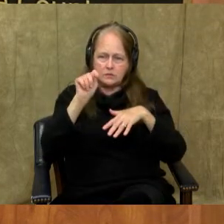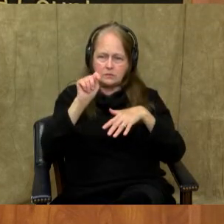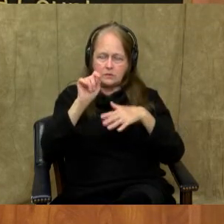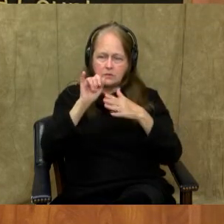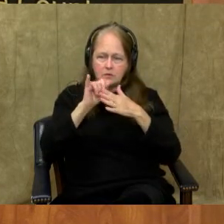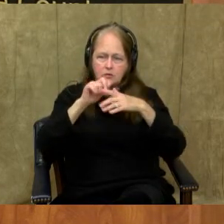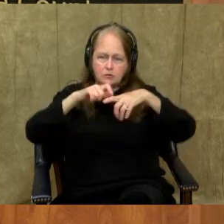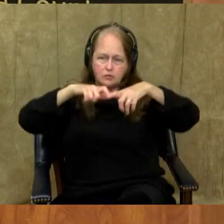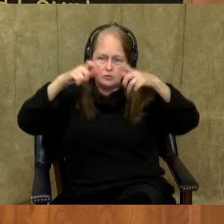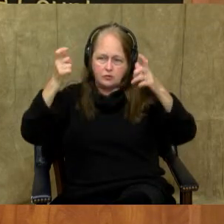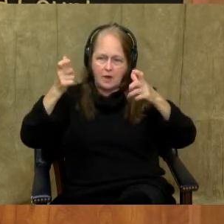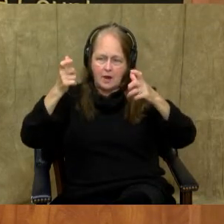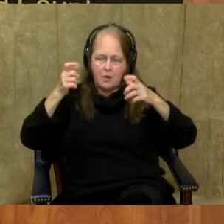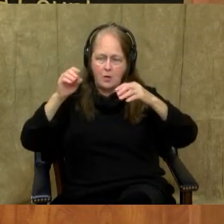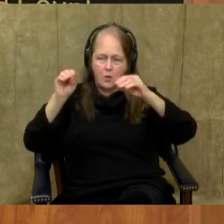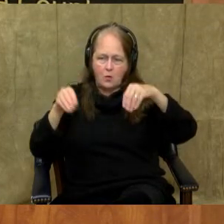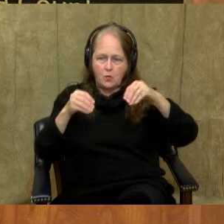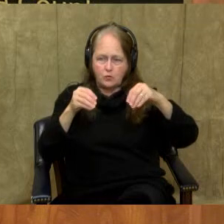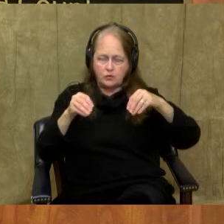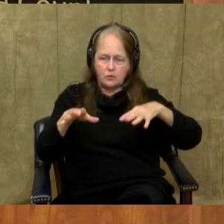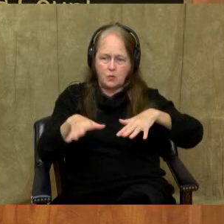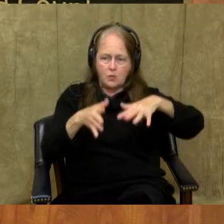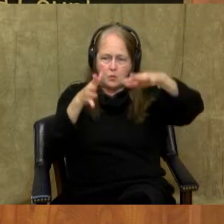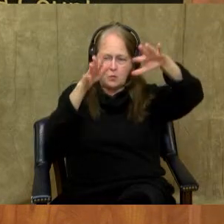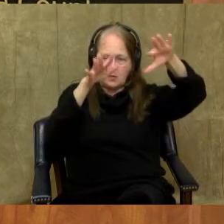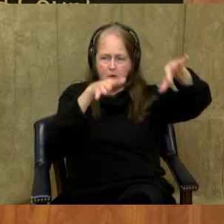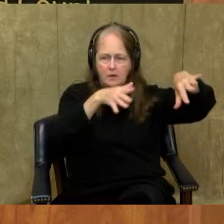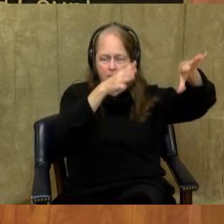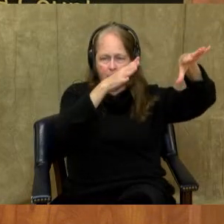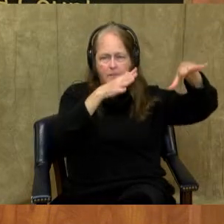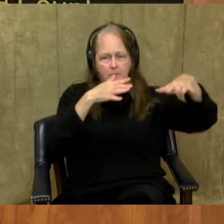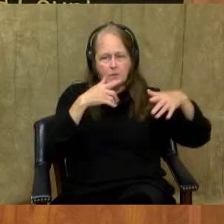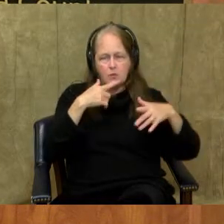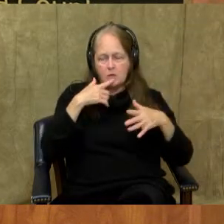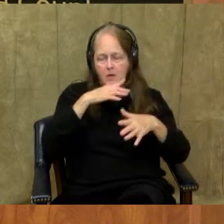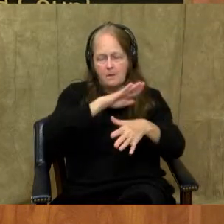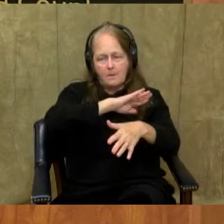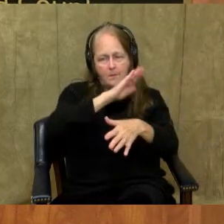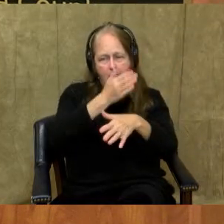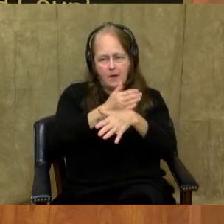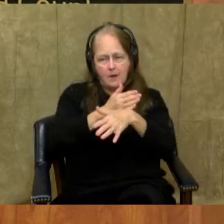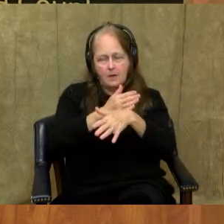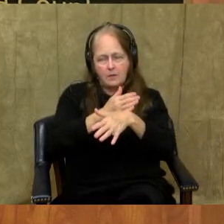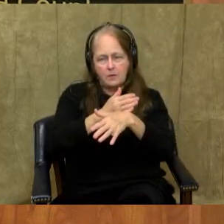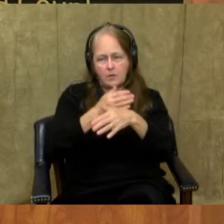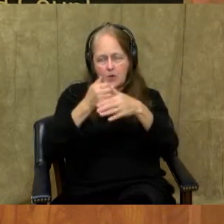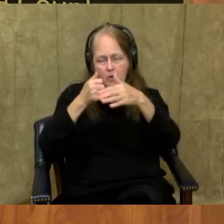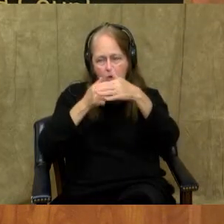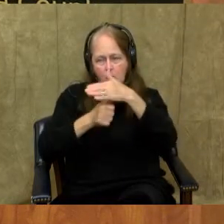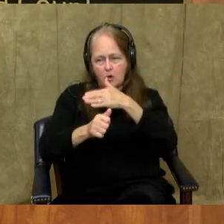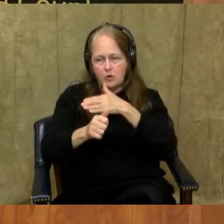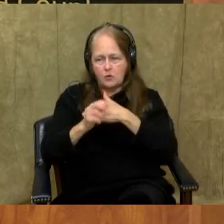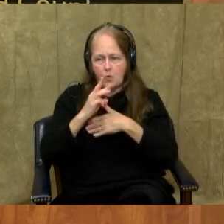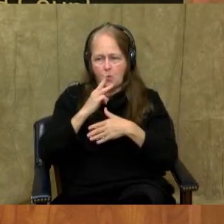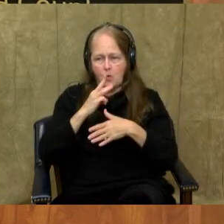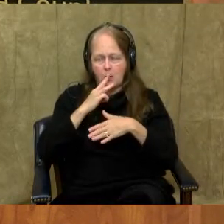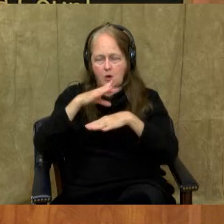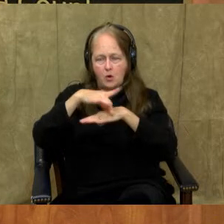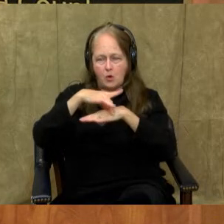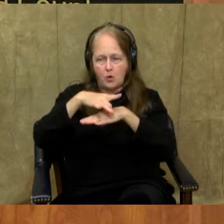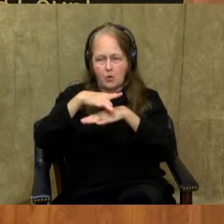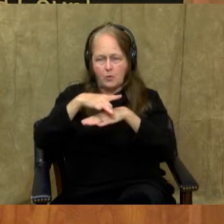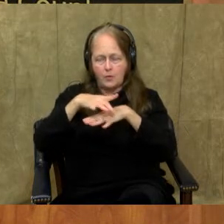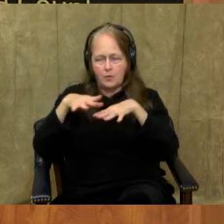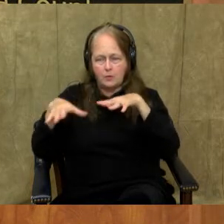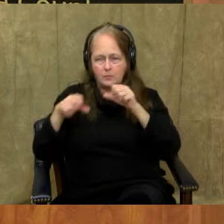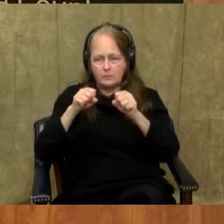This is a giant ocean wave that is has a lot of tremendous power, and it's triggered by an underwater earthquake. And a lot of my